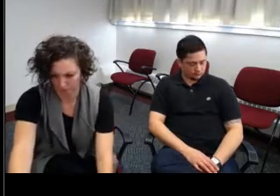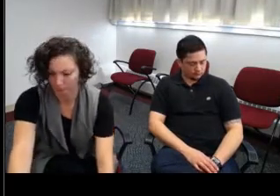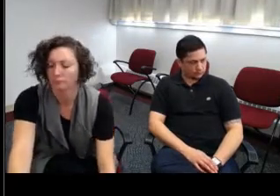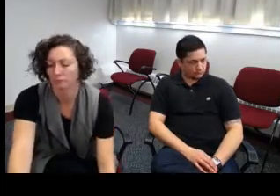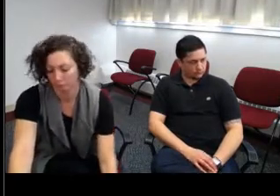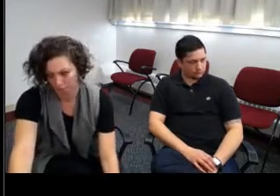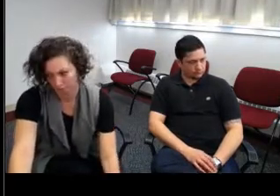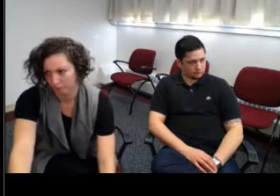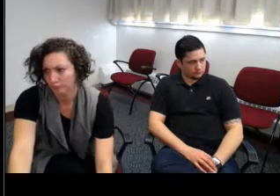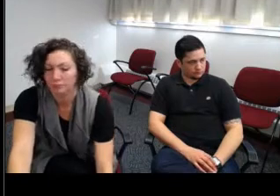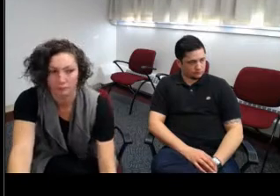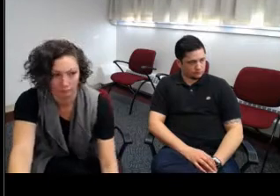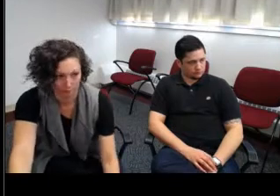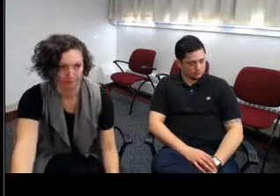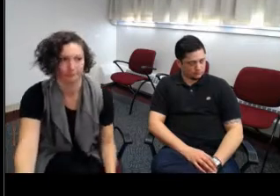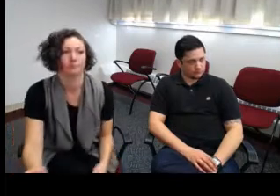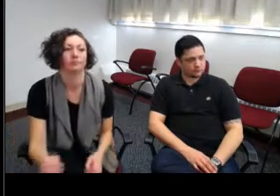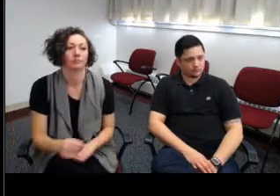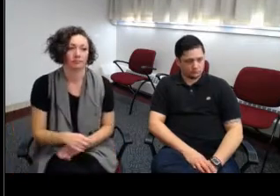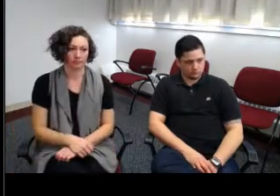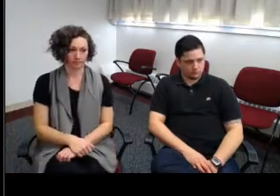using storytelling and narrative?